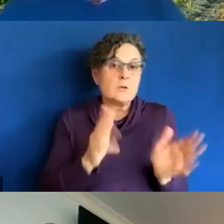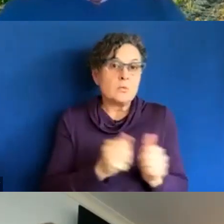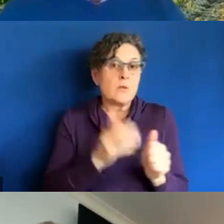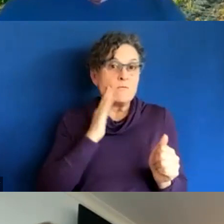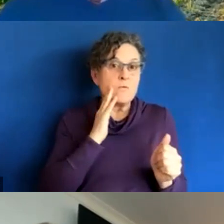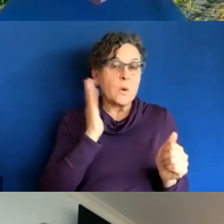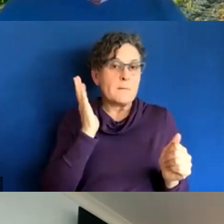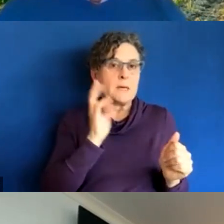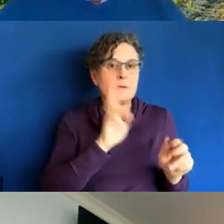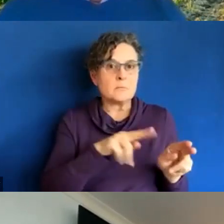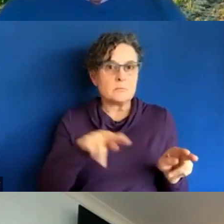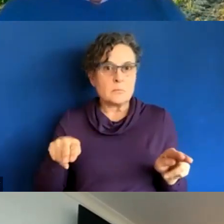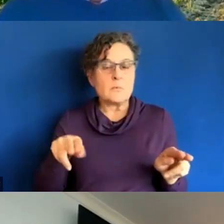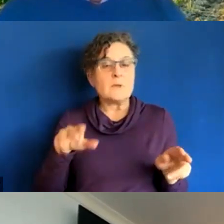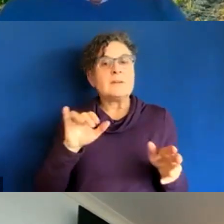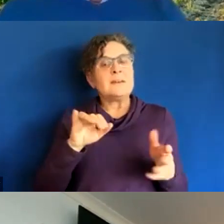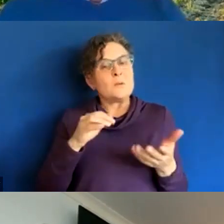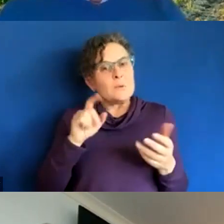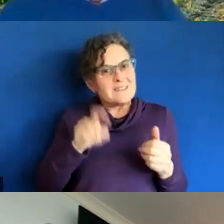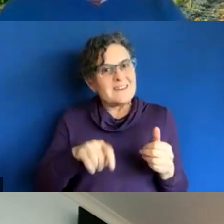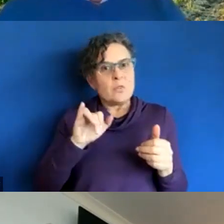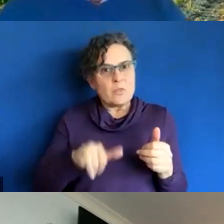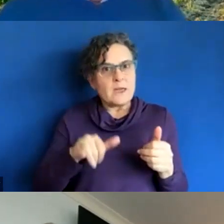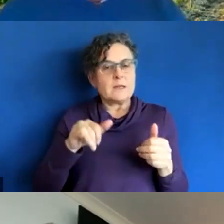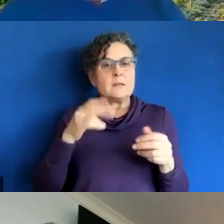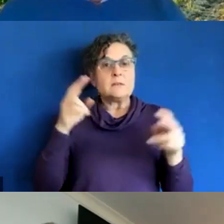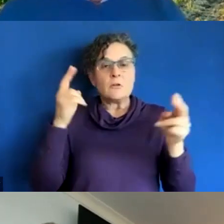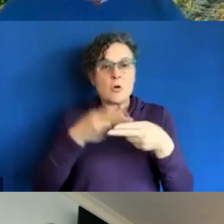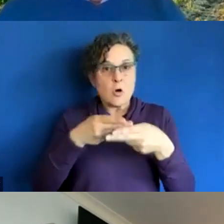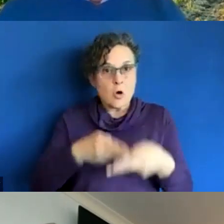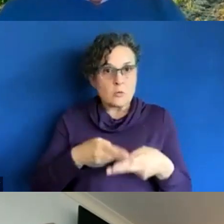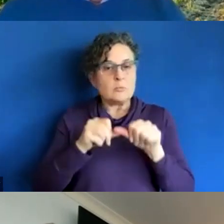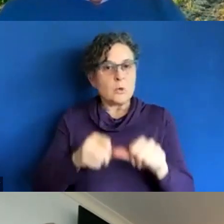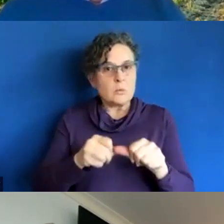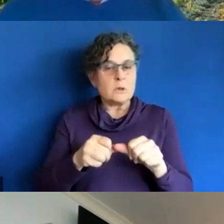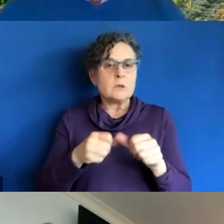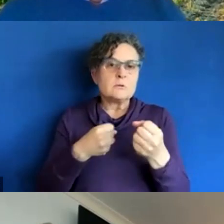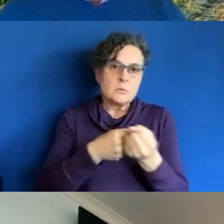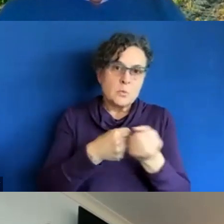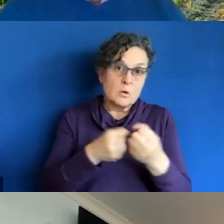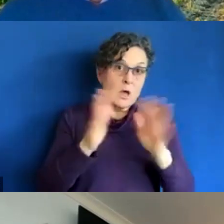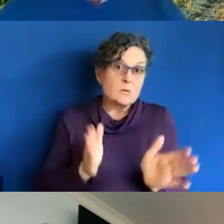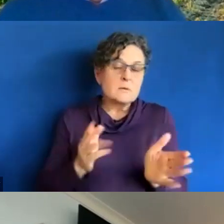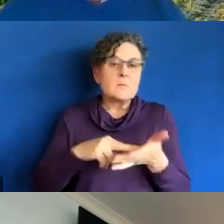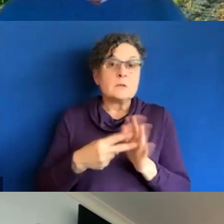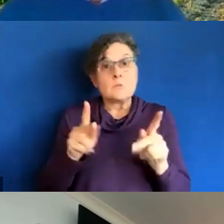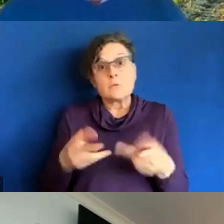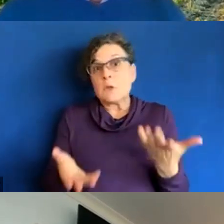is this next step, and we call it permanent supportive housing. And that's where someone can live maybe for the rest of their